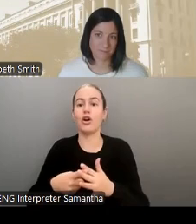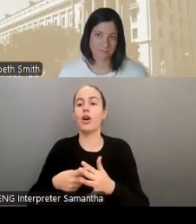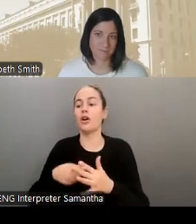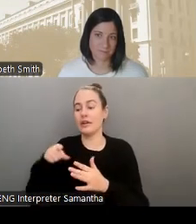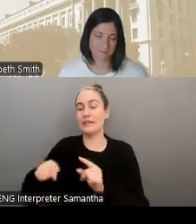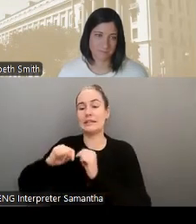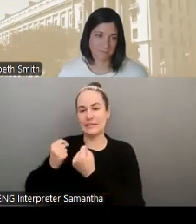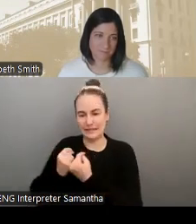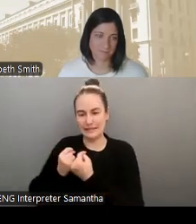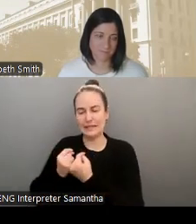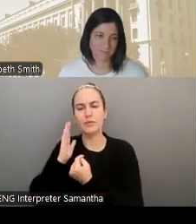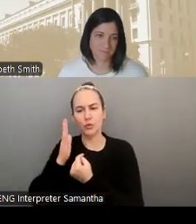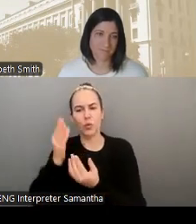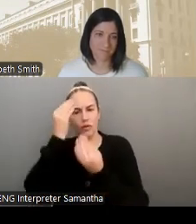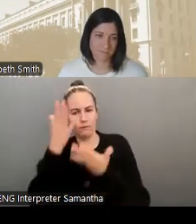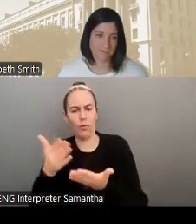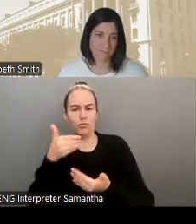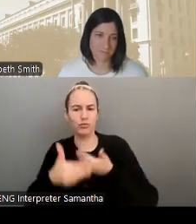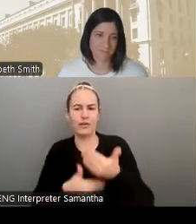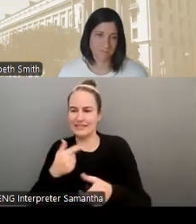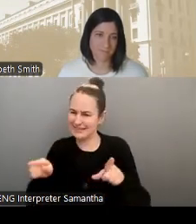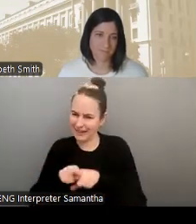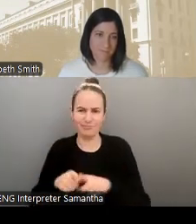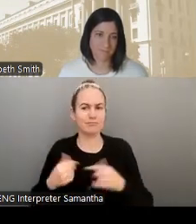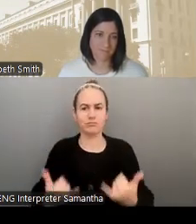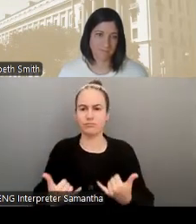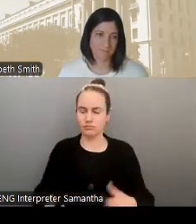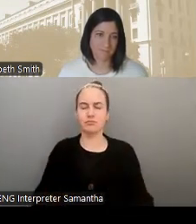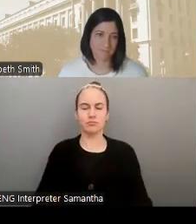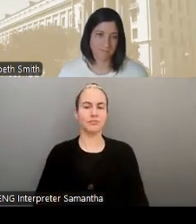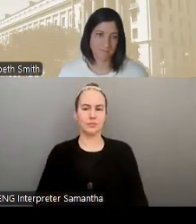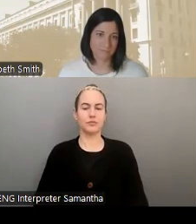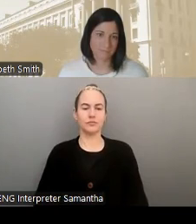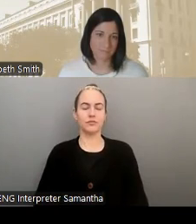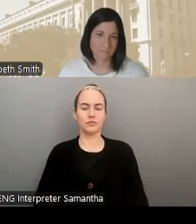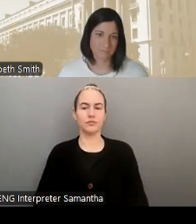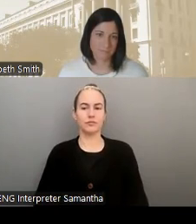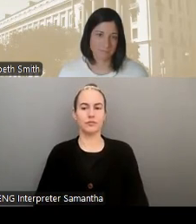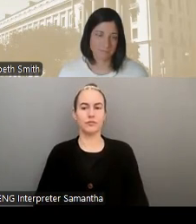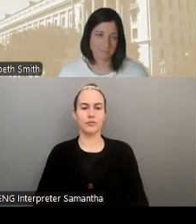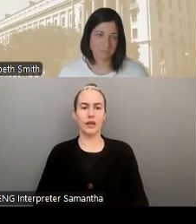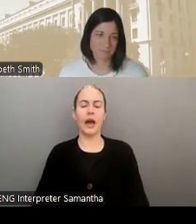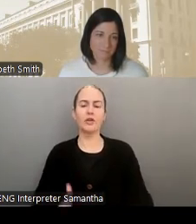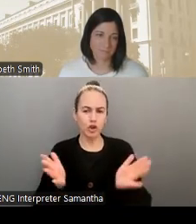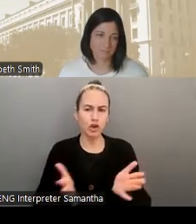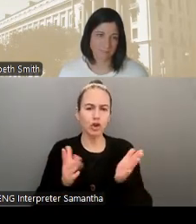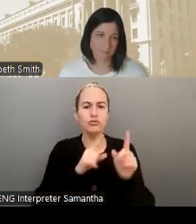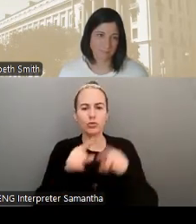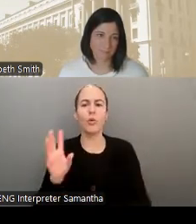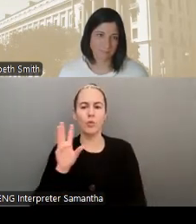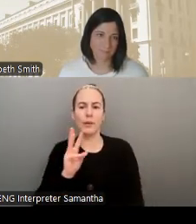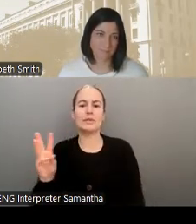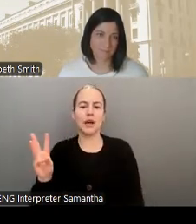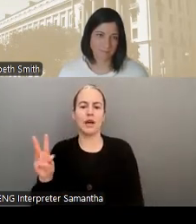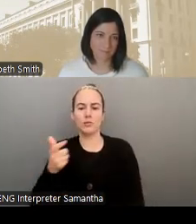keep you informed of this process that we discussed. And we do encourage you to look at that webinar that is on the OIG page to